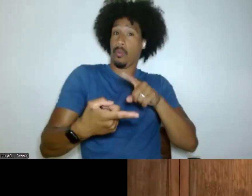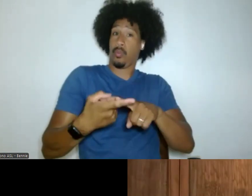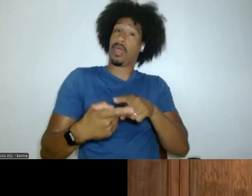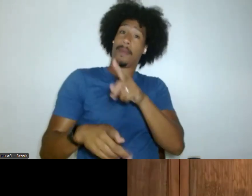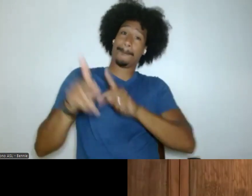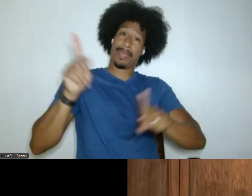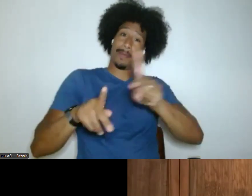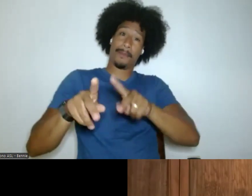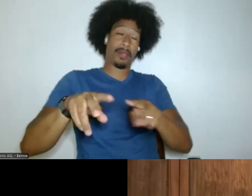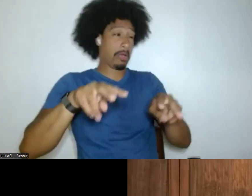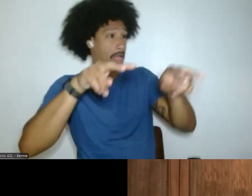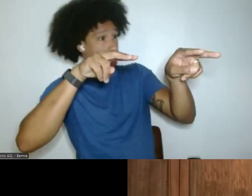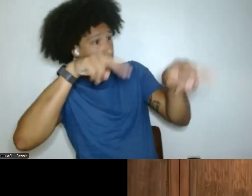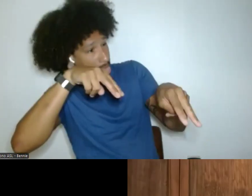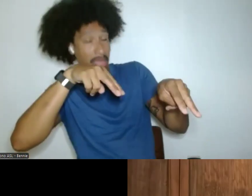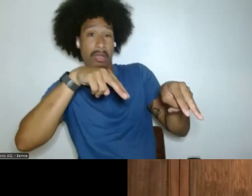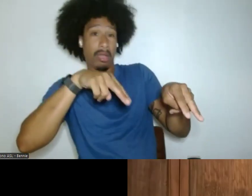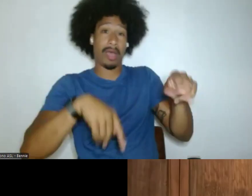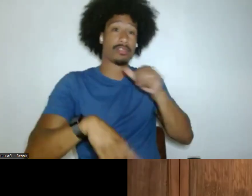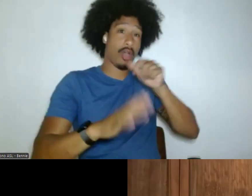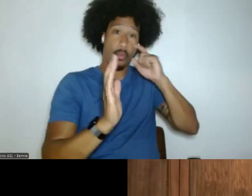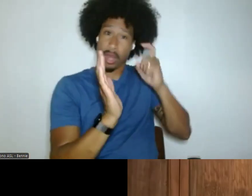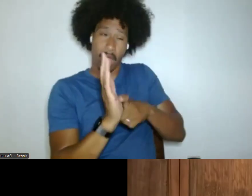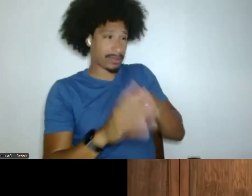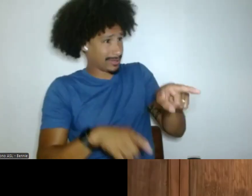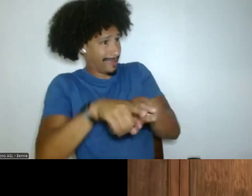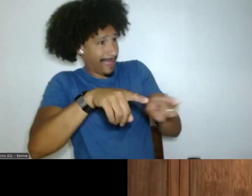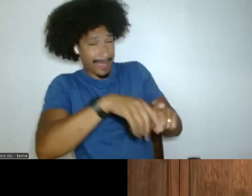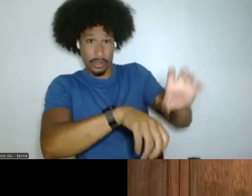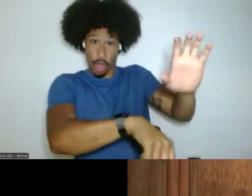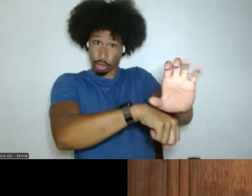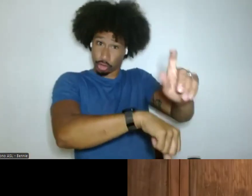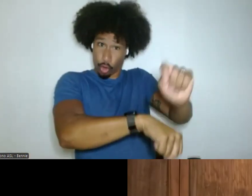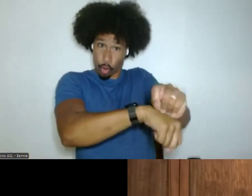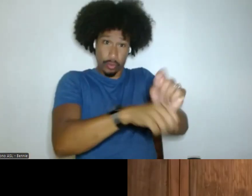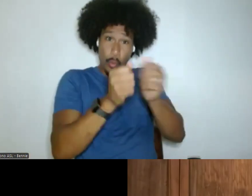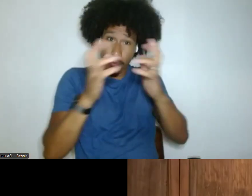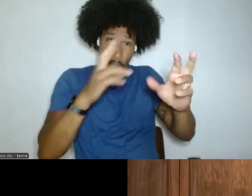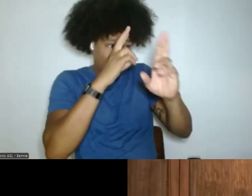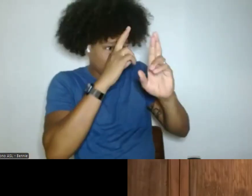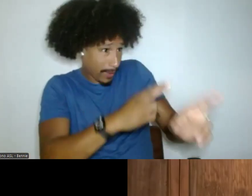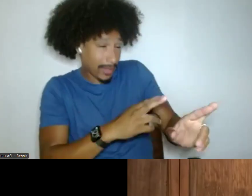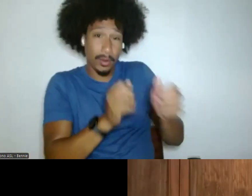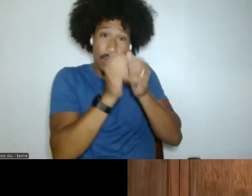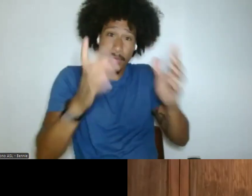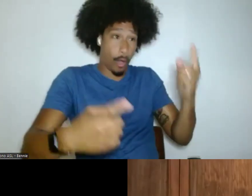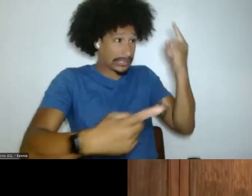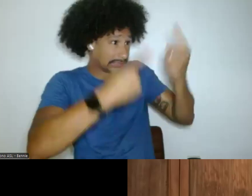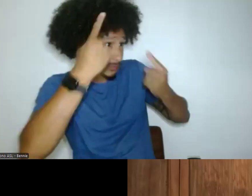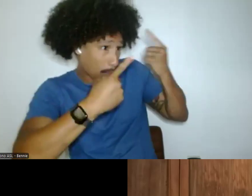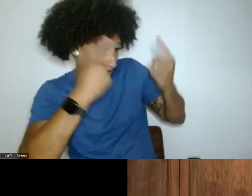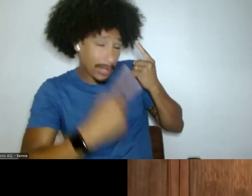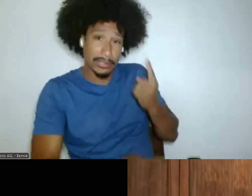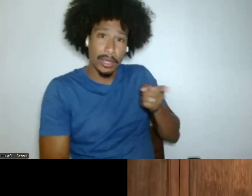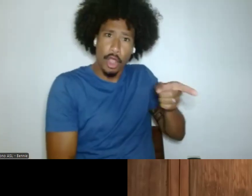able to recognize, hey, we're not being treated with the respect and the consideration that we are due in